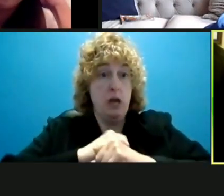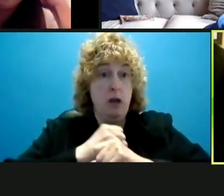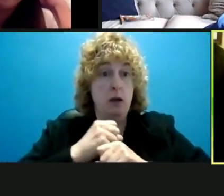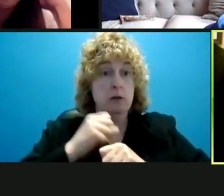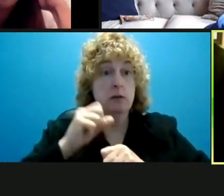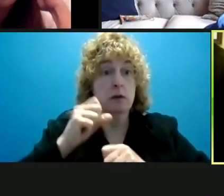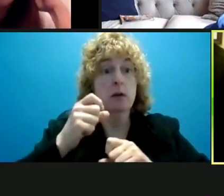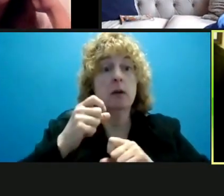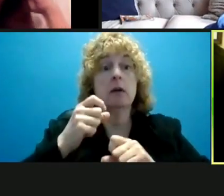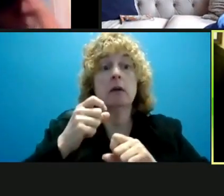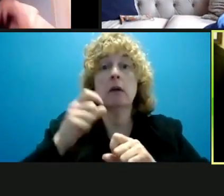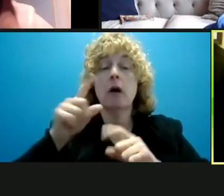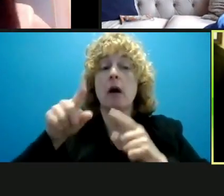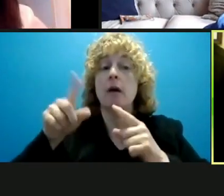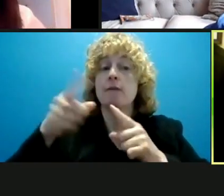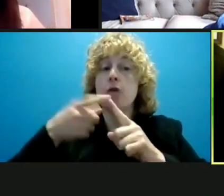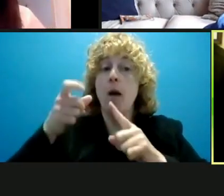variant?